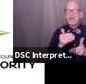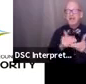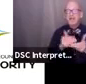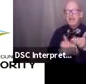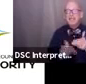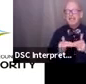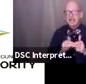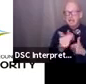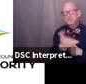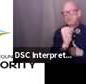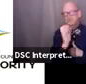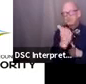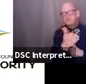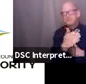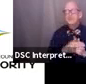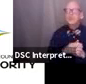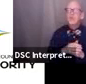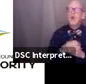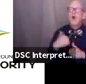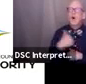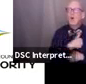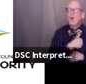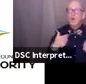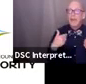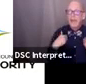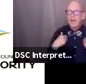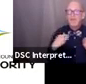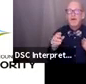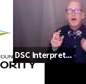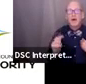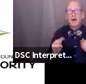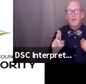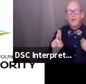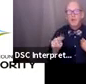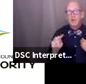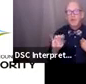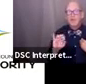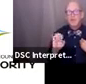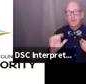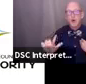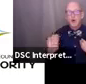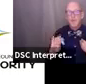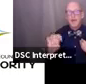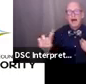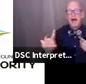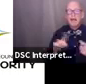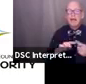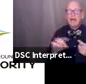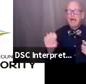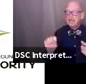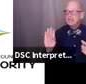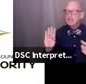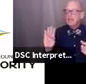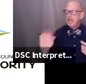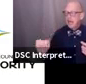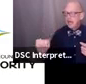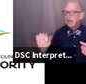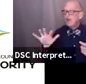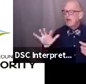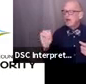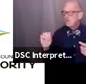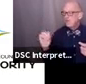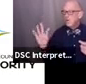go. So we've got a municipal bond fund. We've got SBA 504,